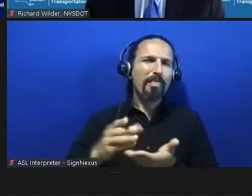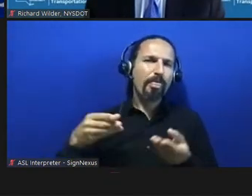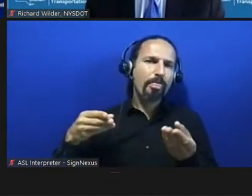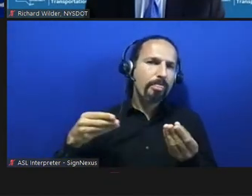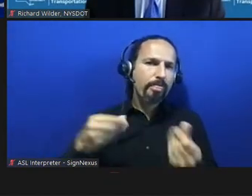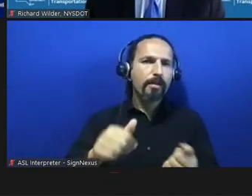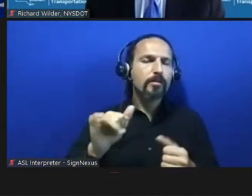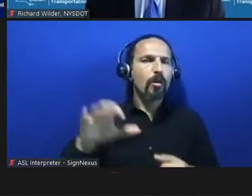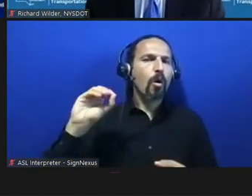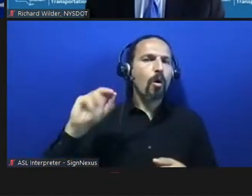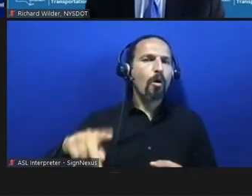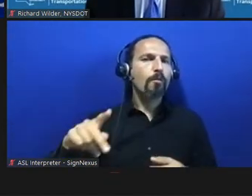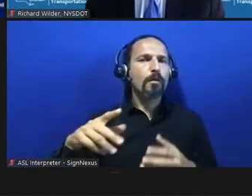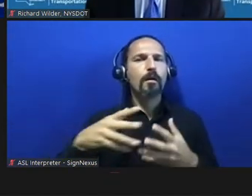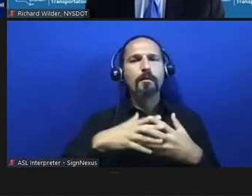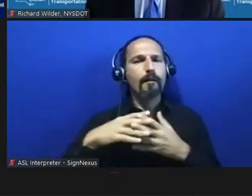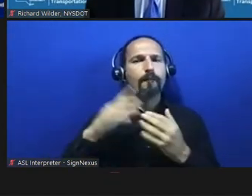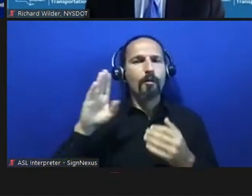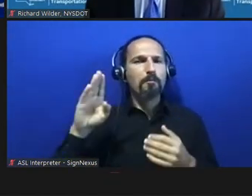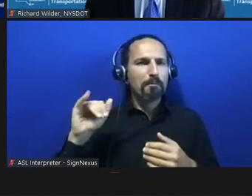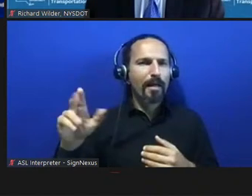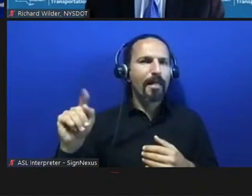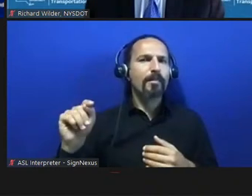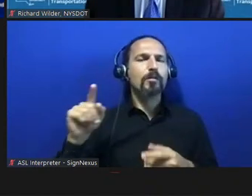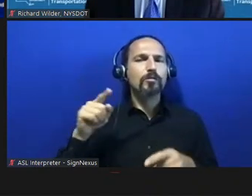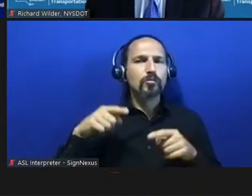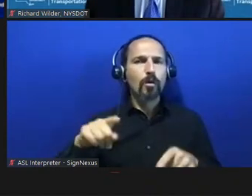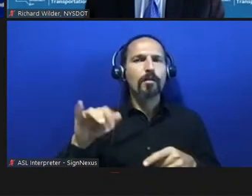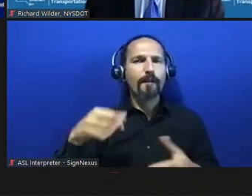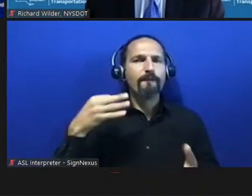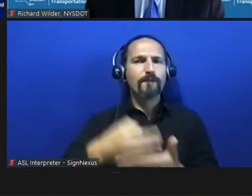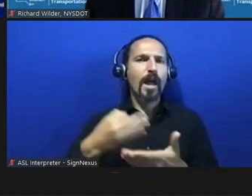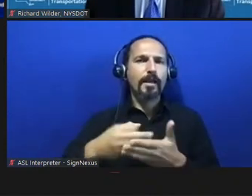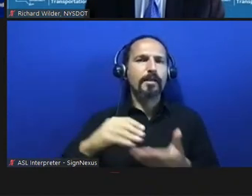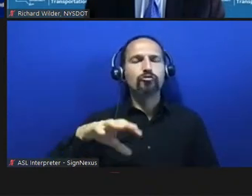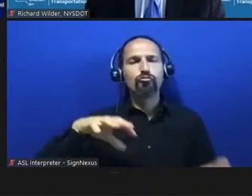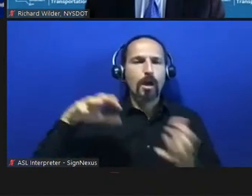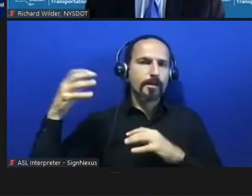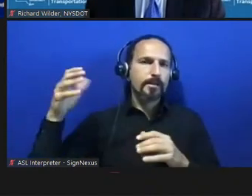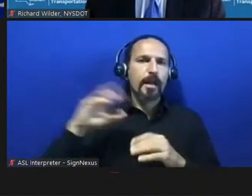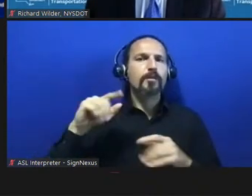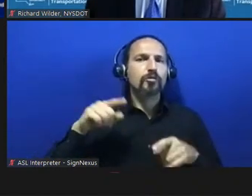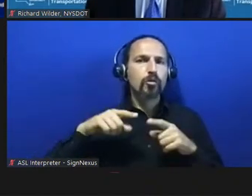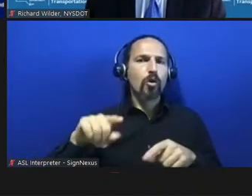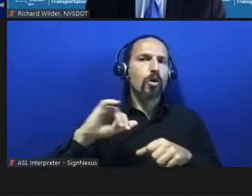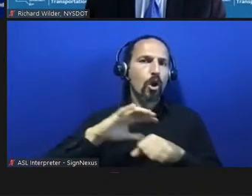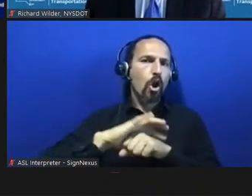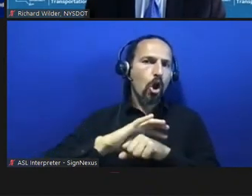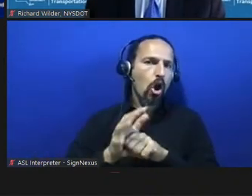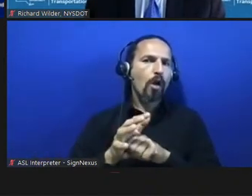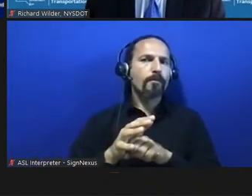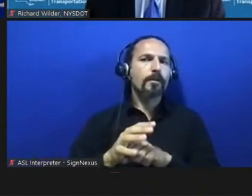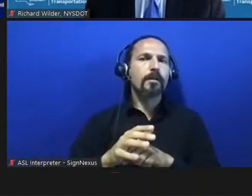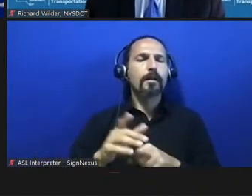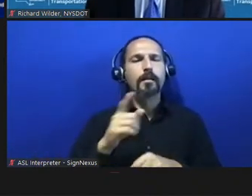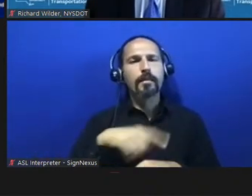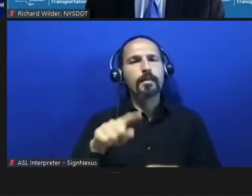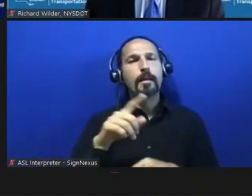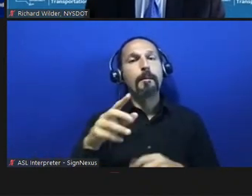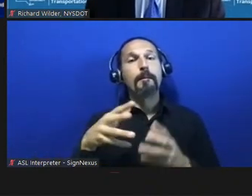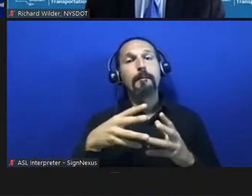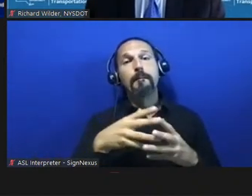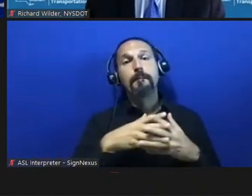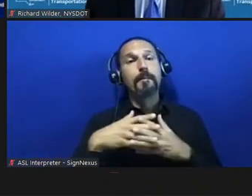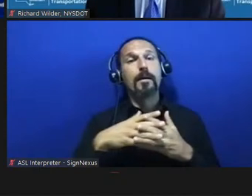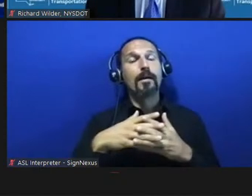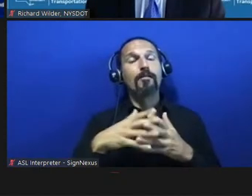to Corporate America and bailouts during financial crisis and during covid-19 on the backs of the American